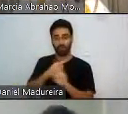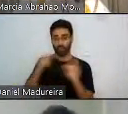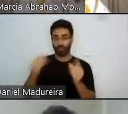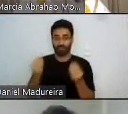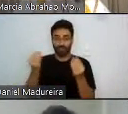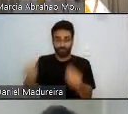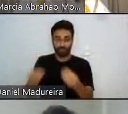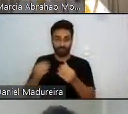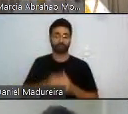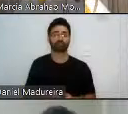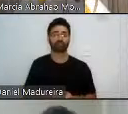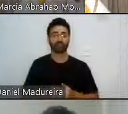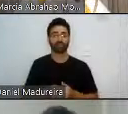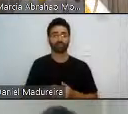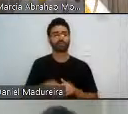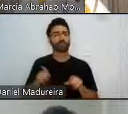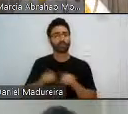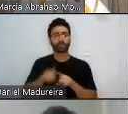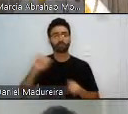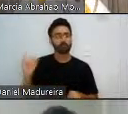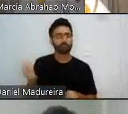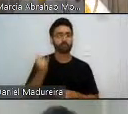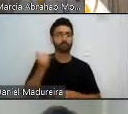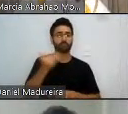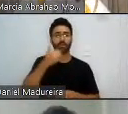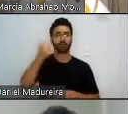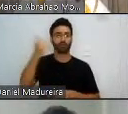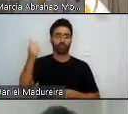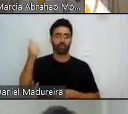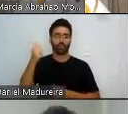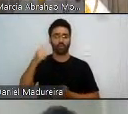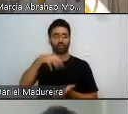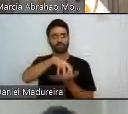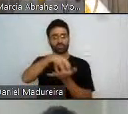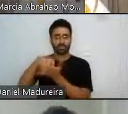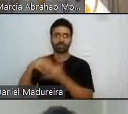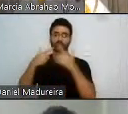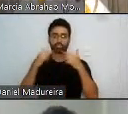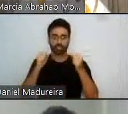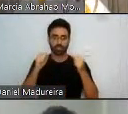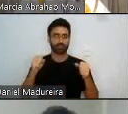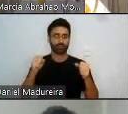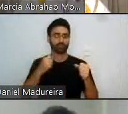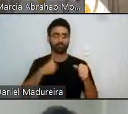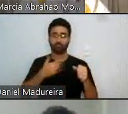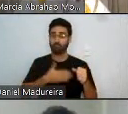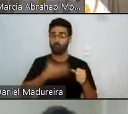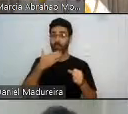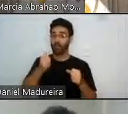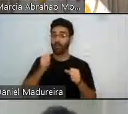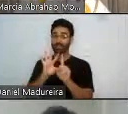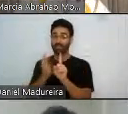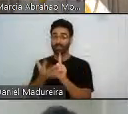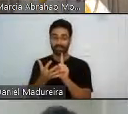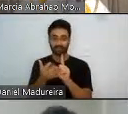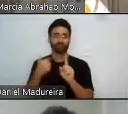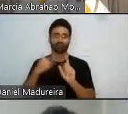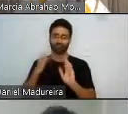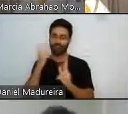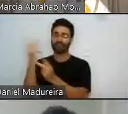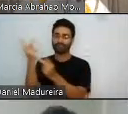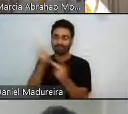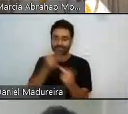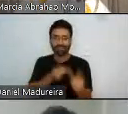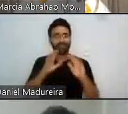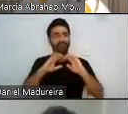conferences so many times I almost lose count. I am so impressed with their strong and continued commitment to scientific progress, despite